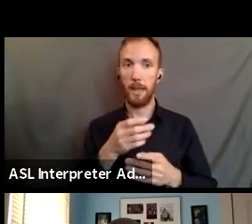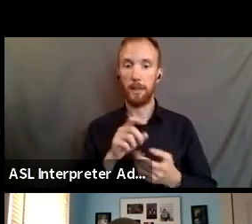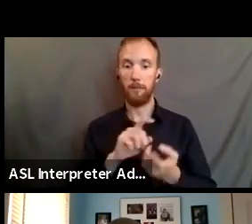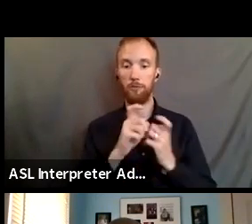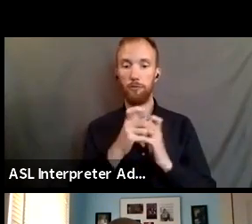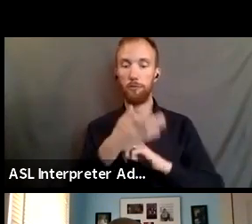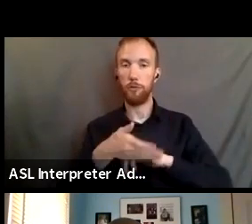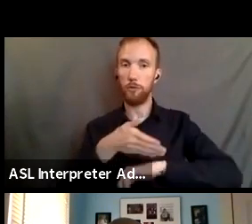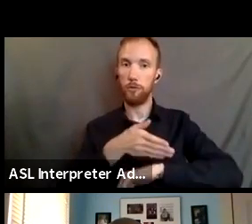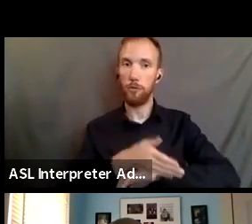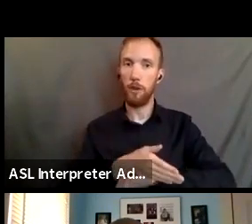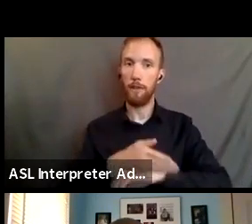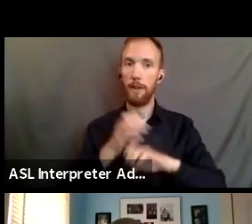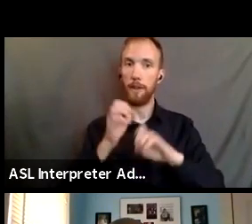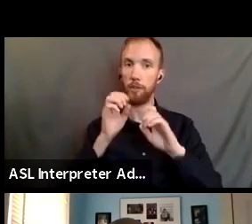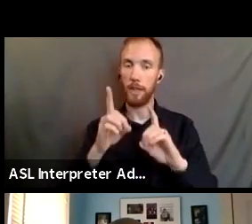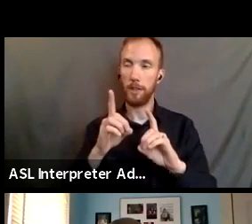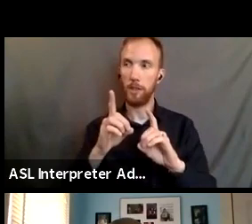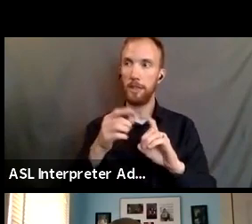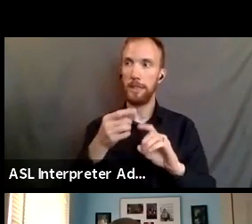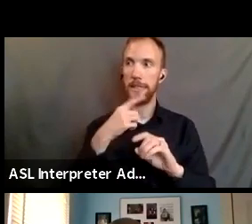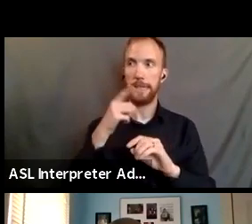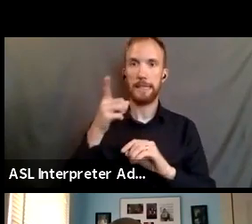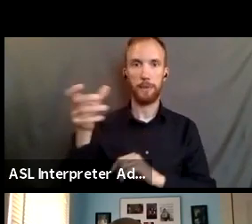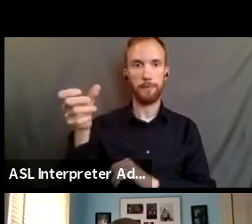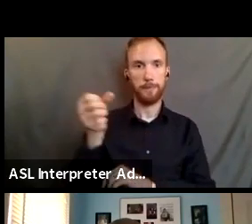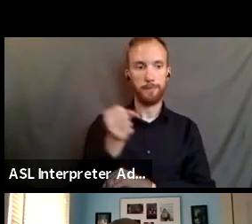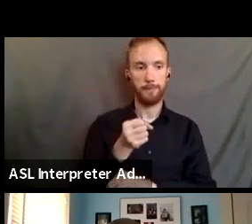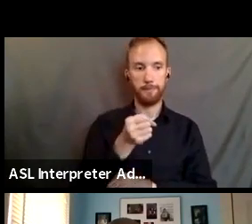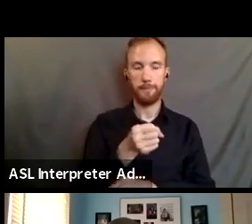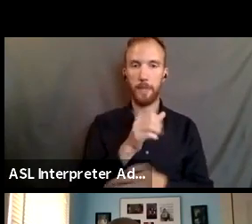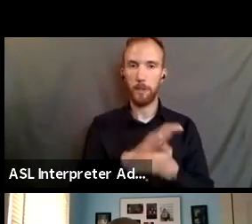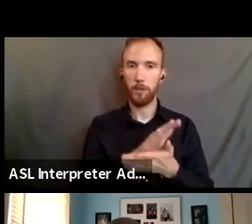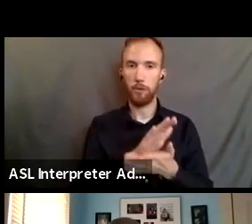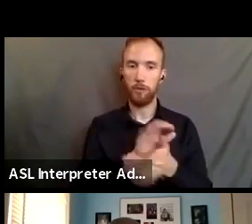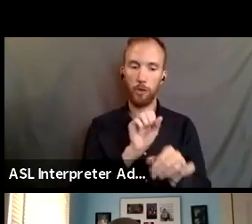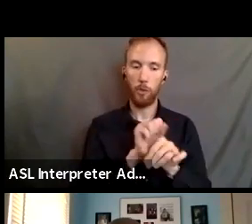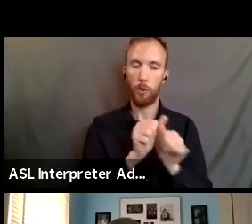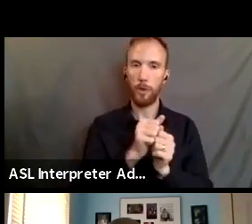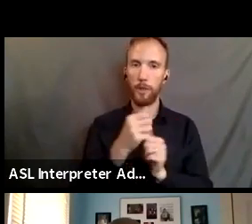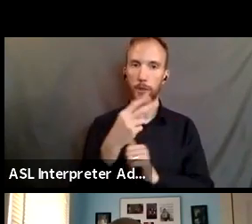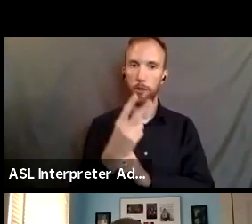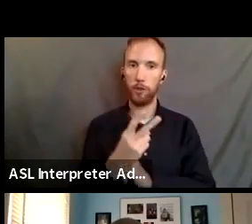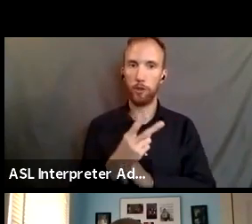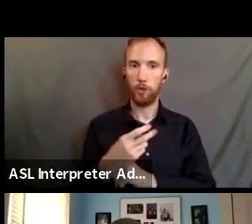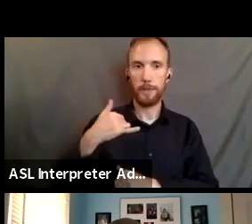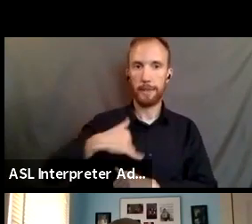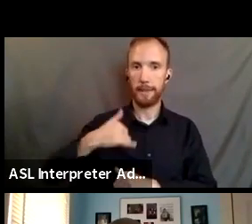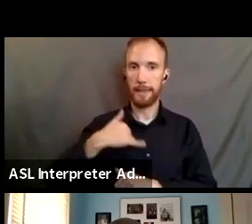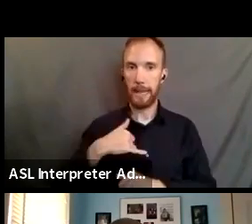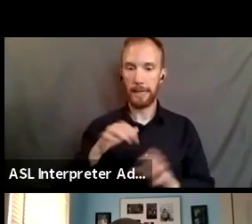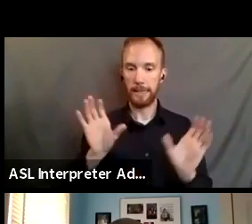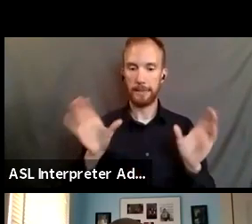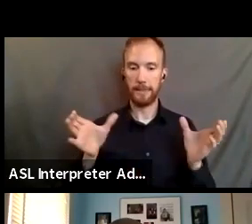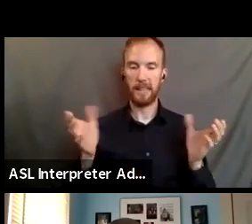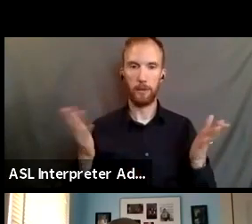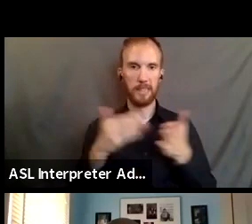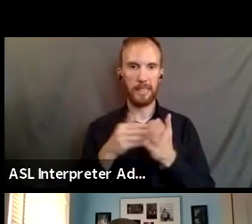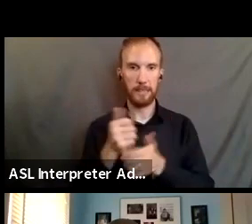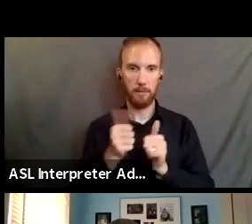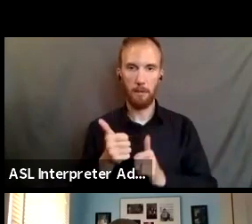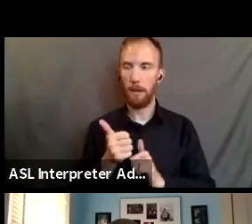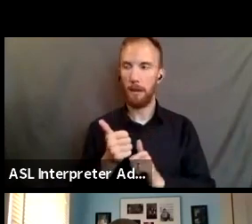into a school to work with two rival gangs using art poetry uh and conversation he was able to